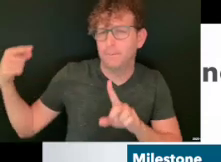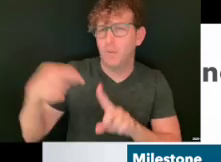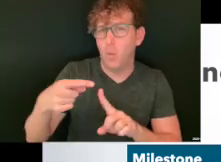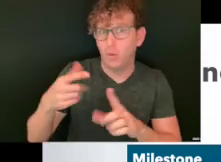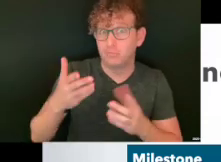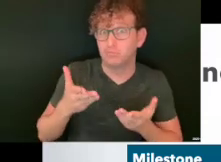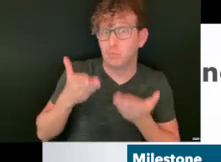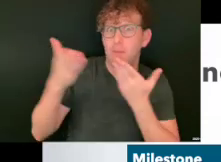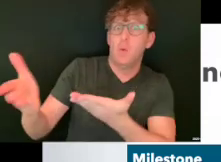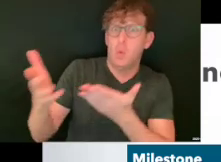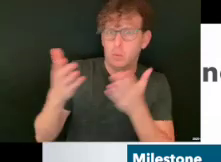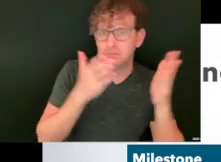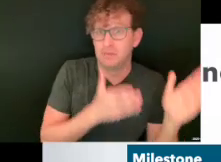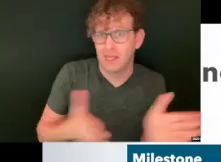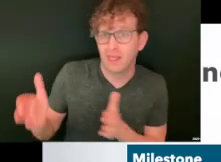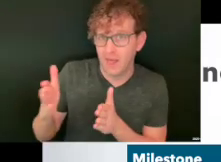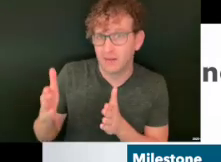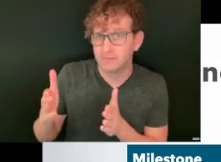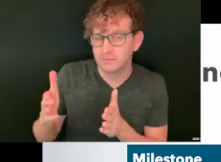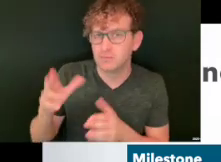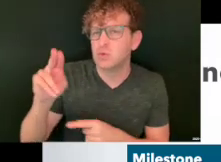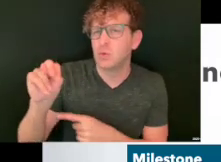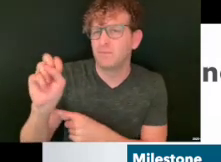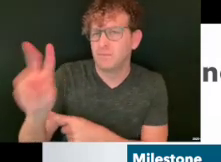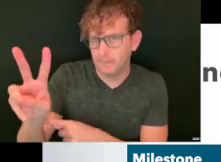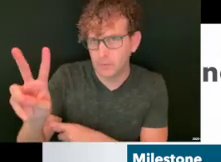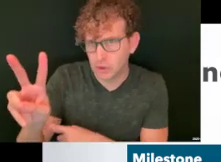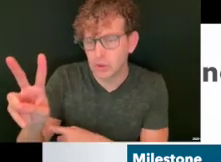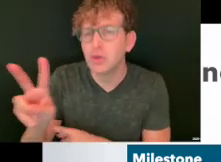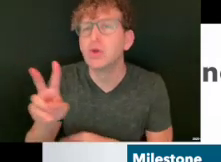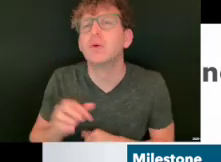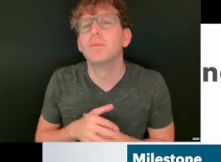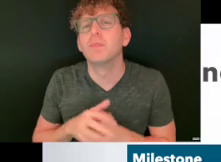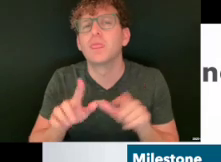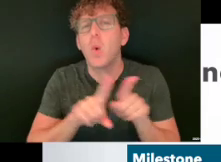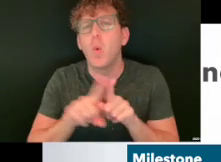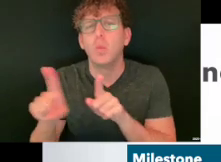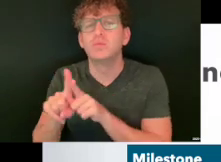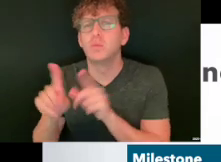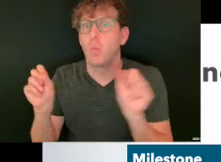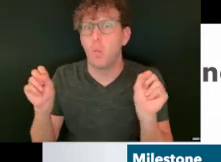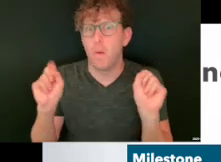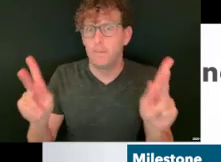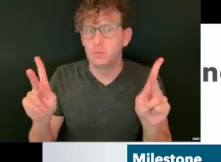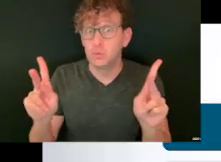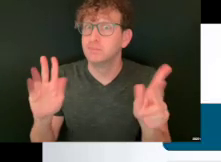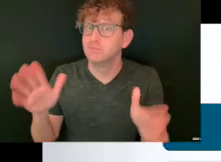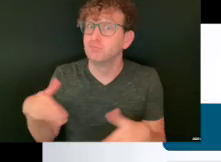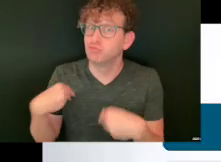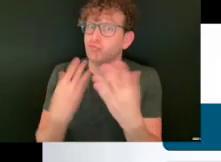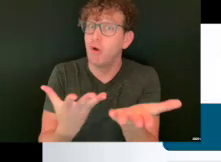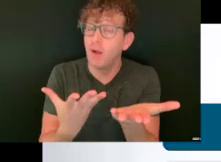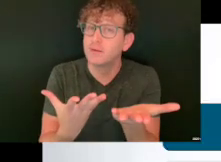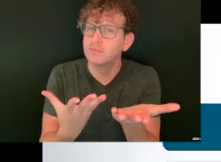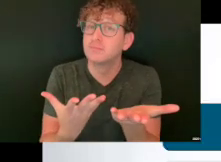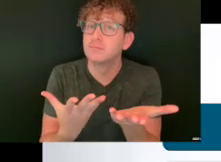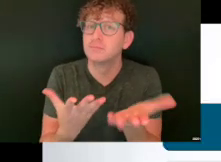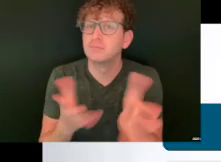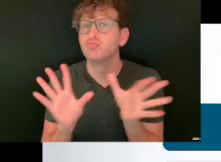And wrapping up this section of tonight's meeting, the next slide is our contact